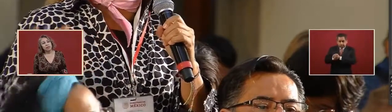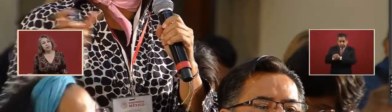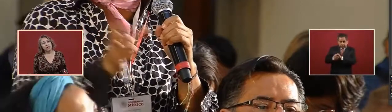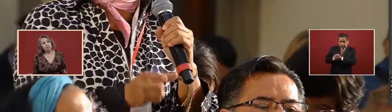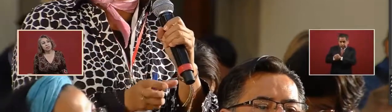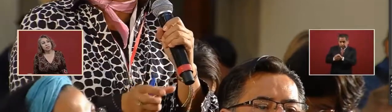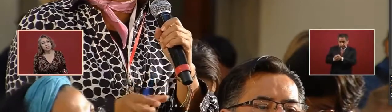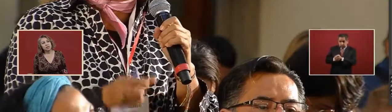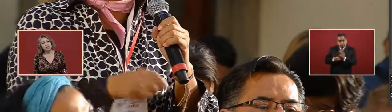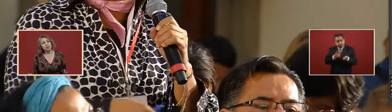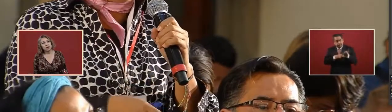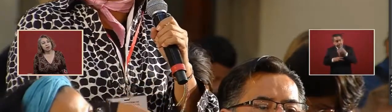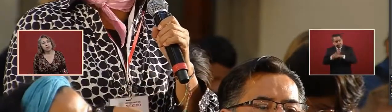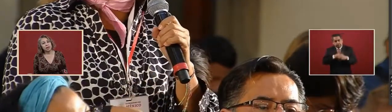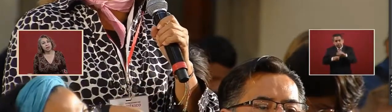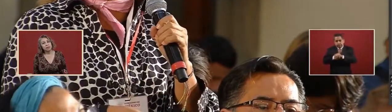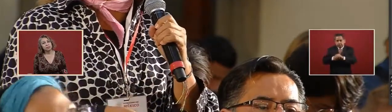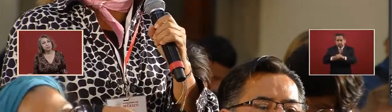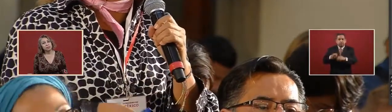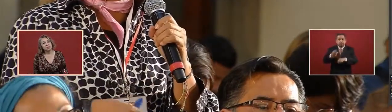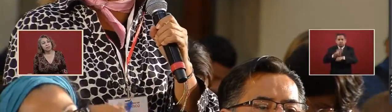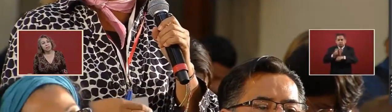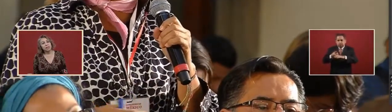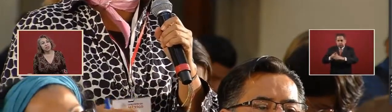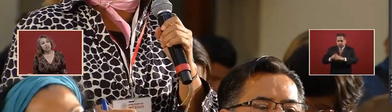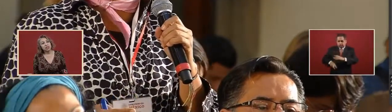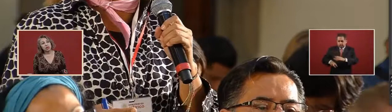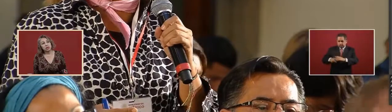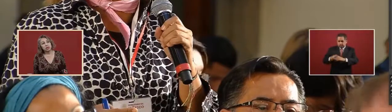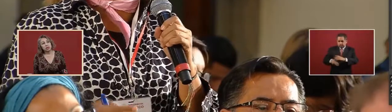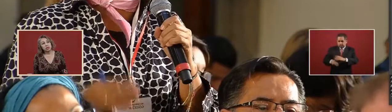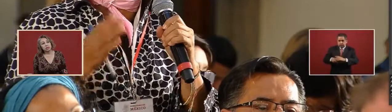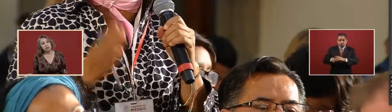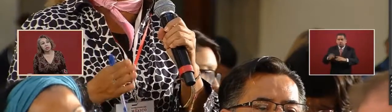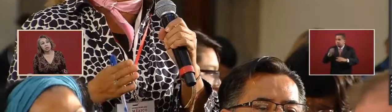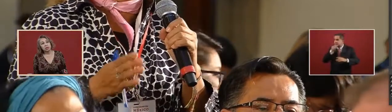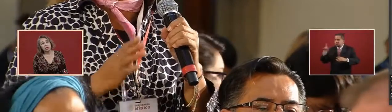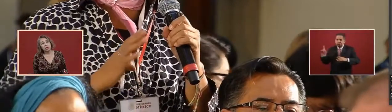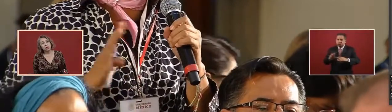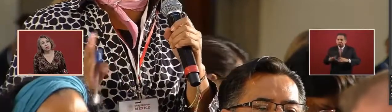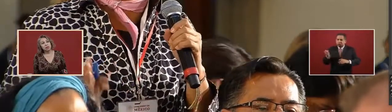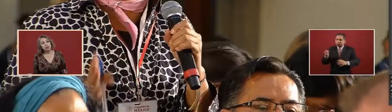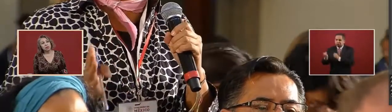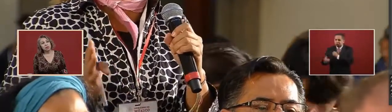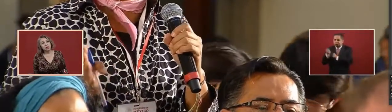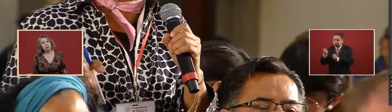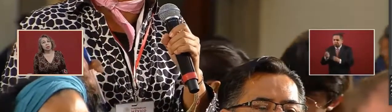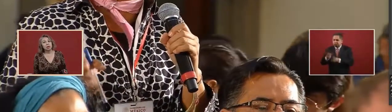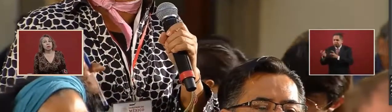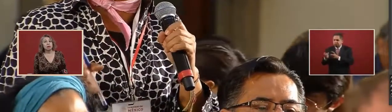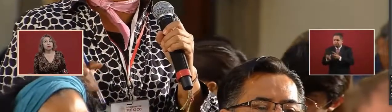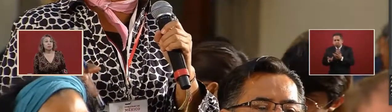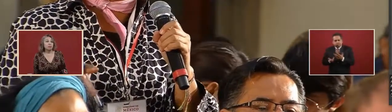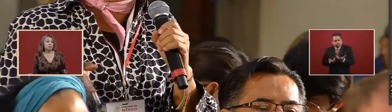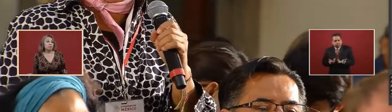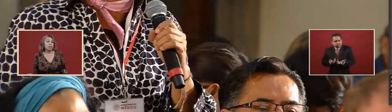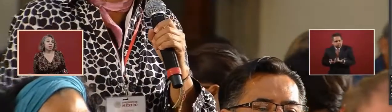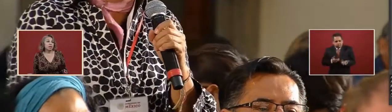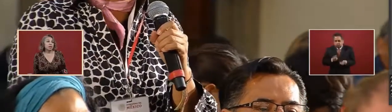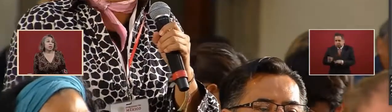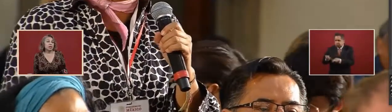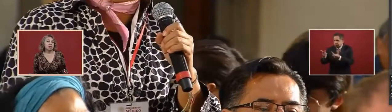golfinas estaban viniendo a la playa a depositar sus huevos y inmediatamente estaban saqueados porque la gente no tiene otra cosa a veces de dónde